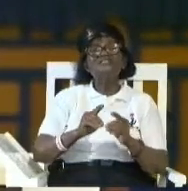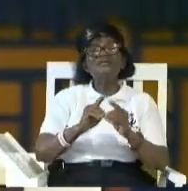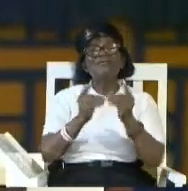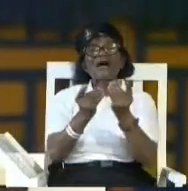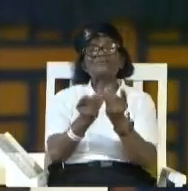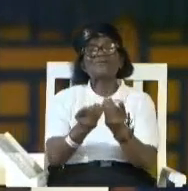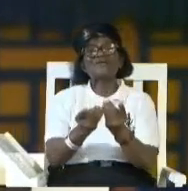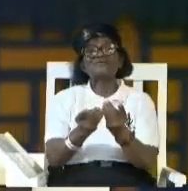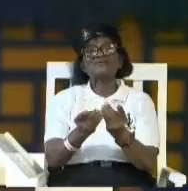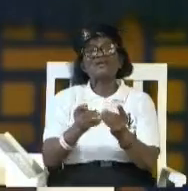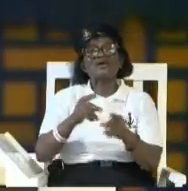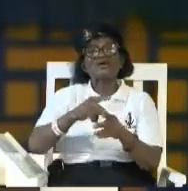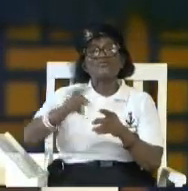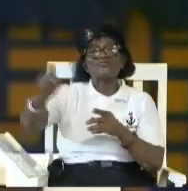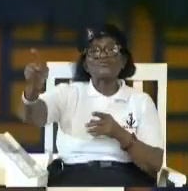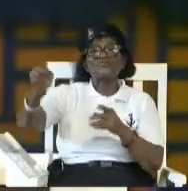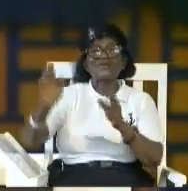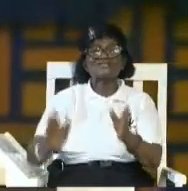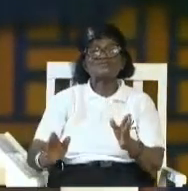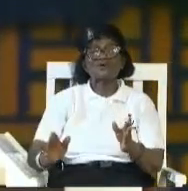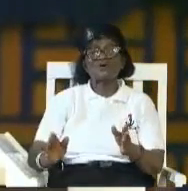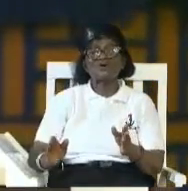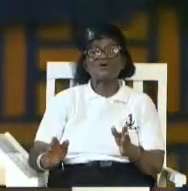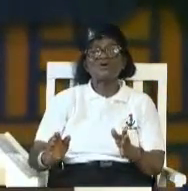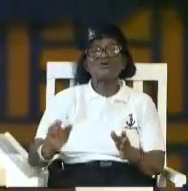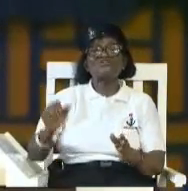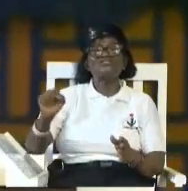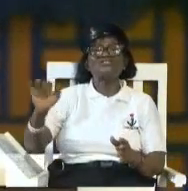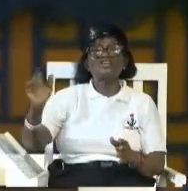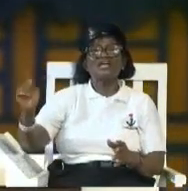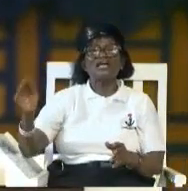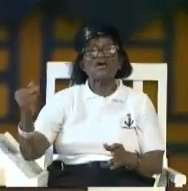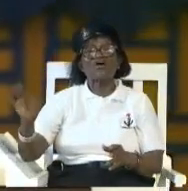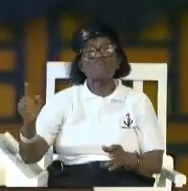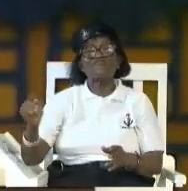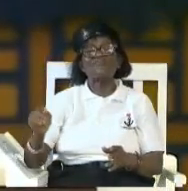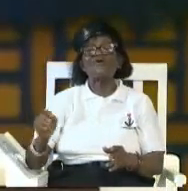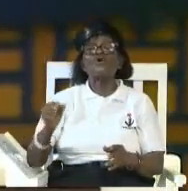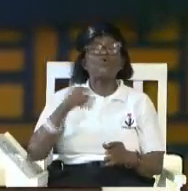Professor Chikeobi of blessed memory.